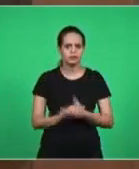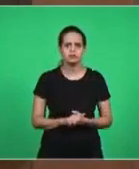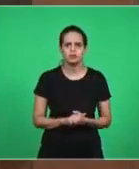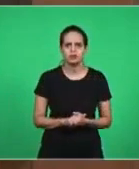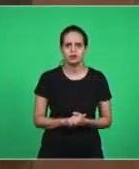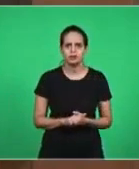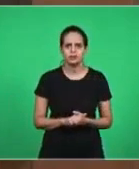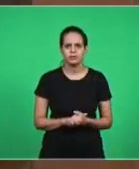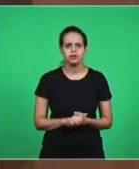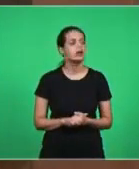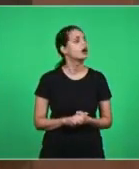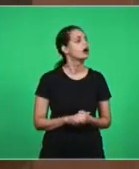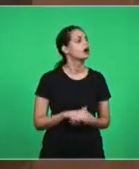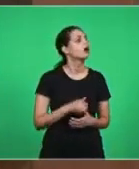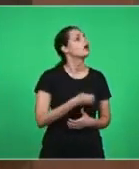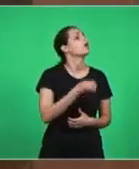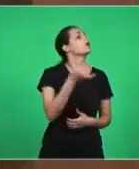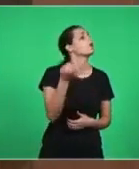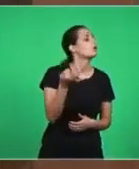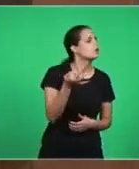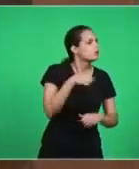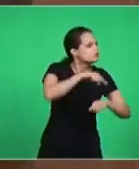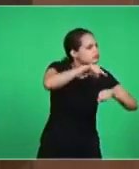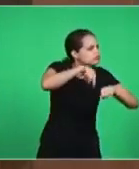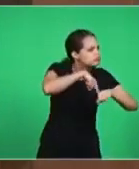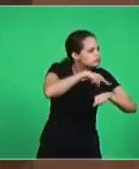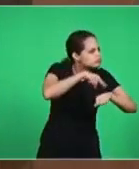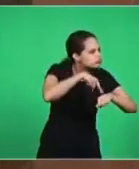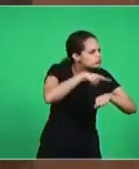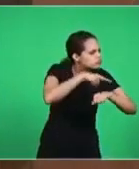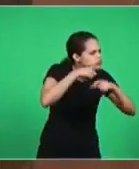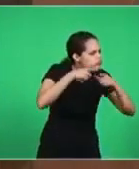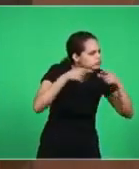And they have trips of